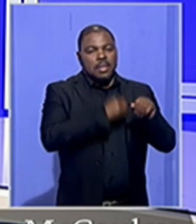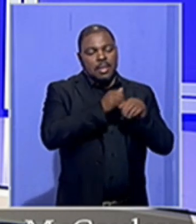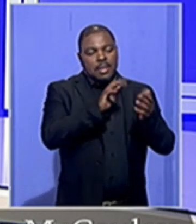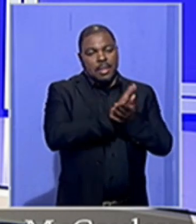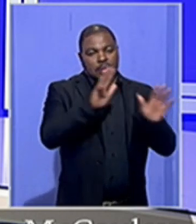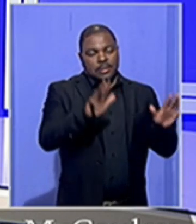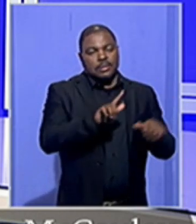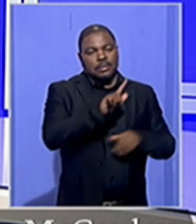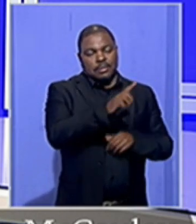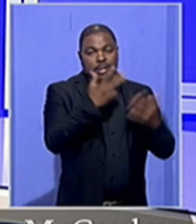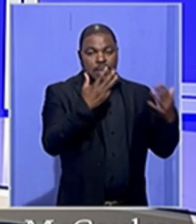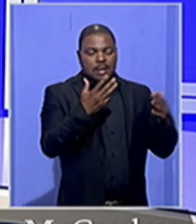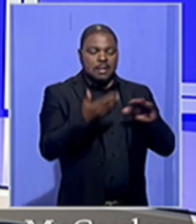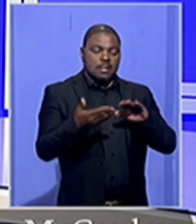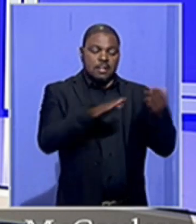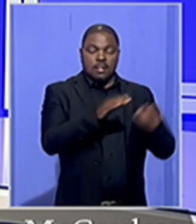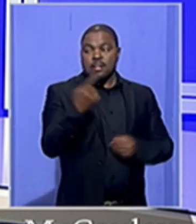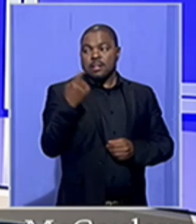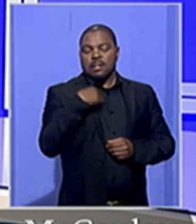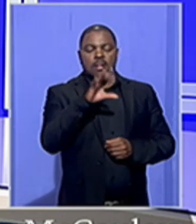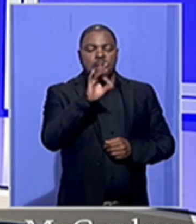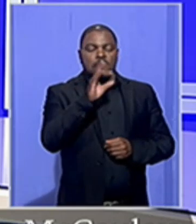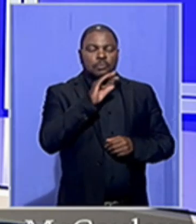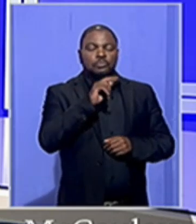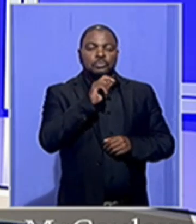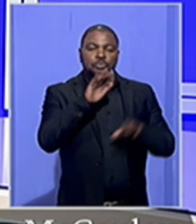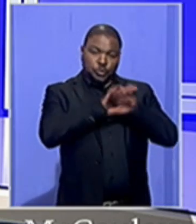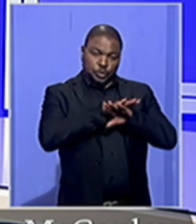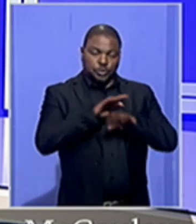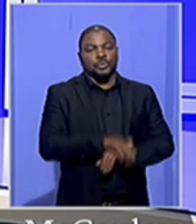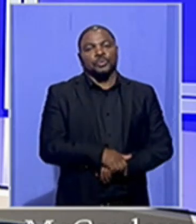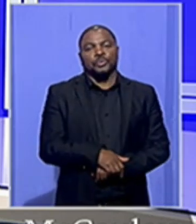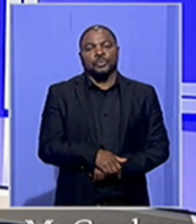o tlhokafetse ka la bobedi maitsiboa.